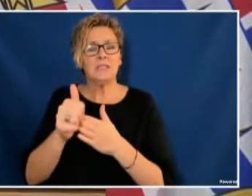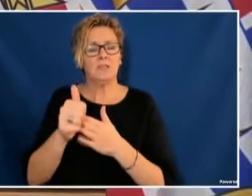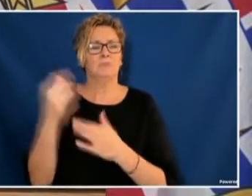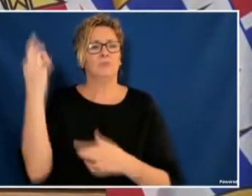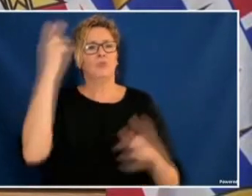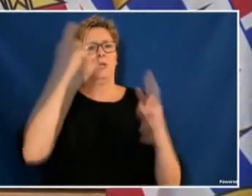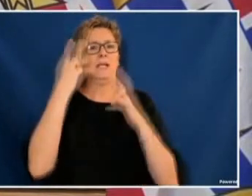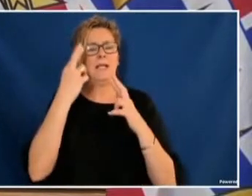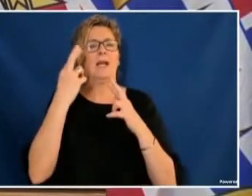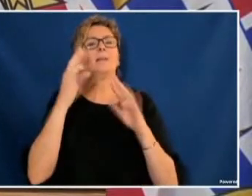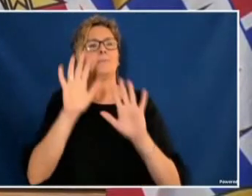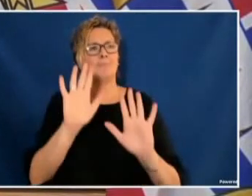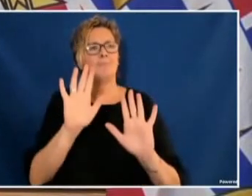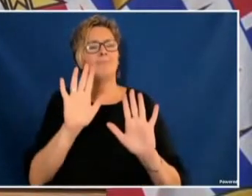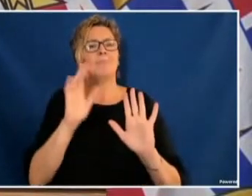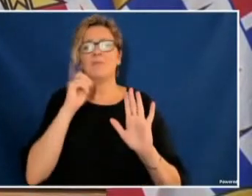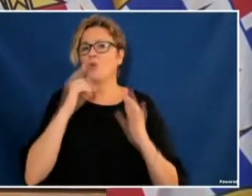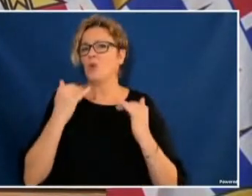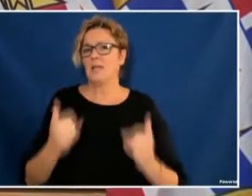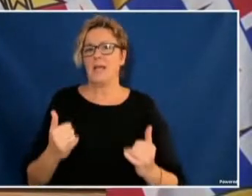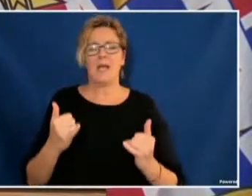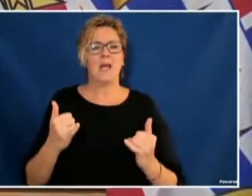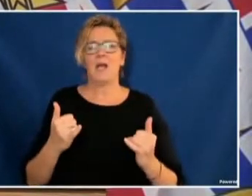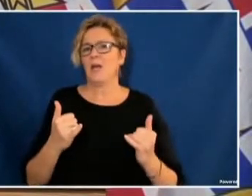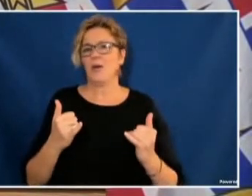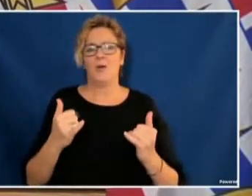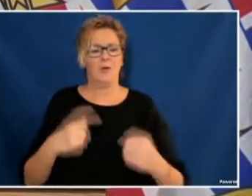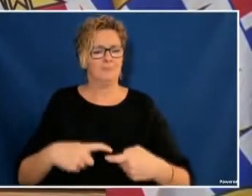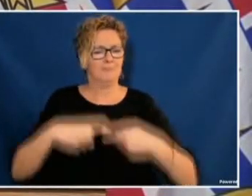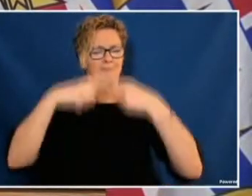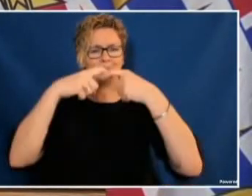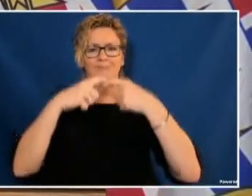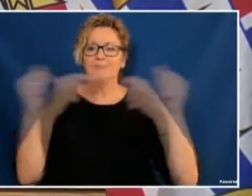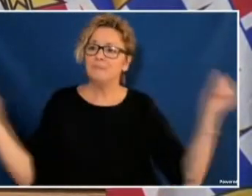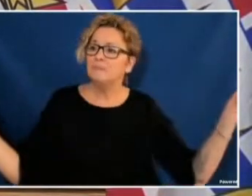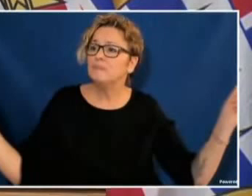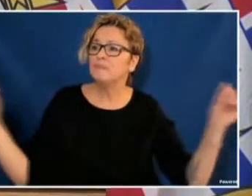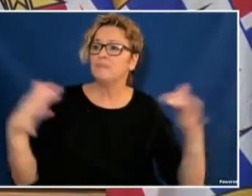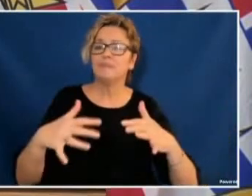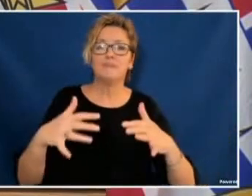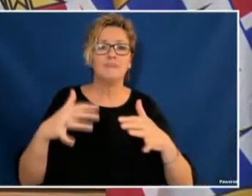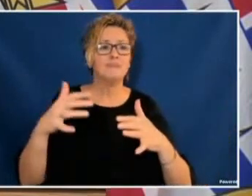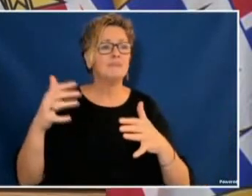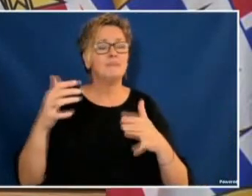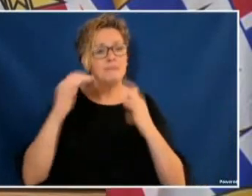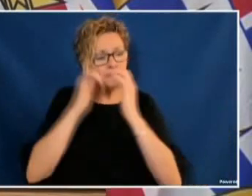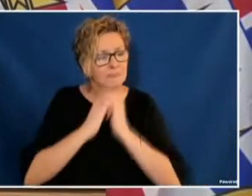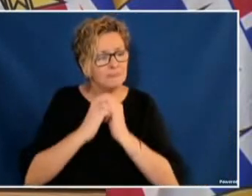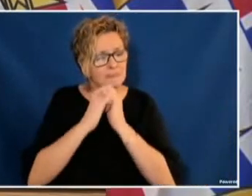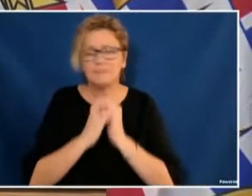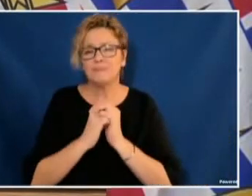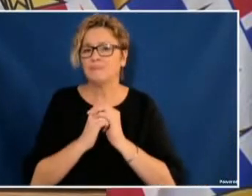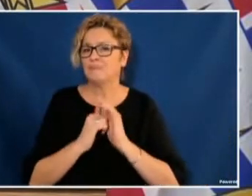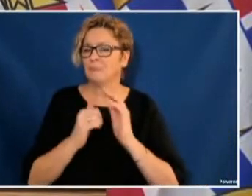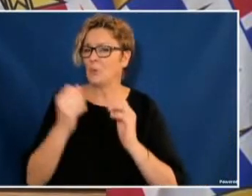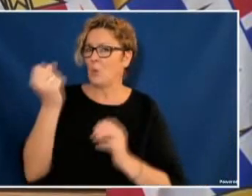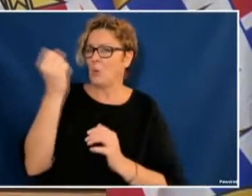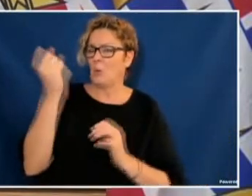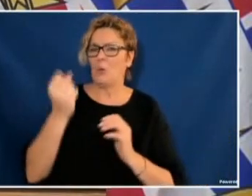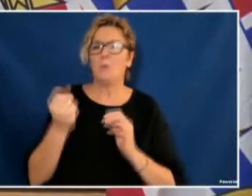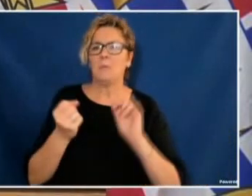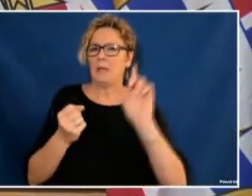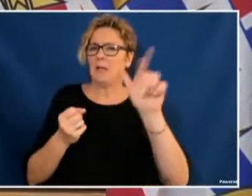importance of stopping this virus and stopping transmission in our communities. It is our collective effort that makes the